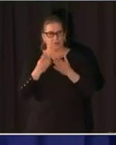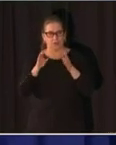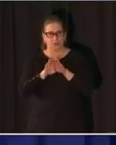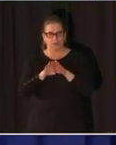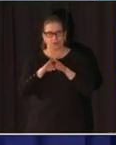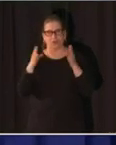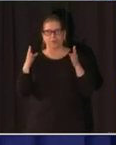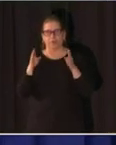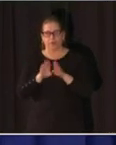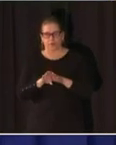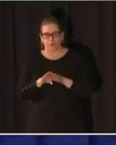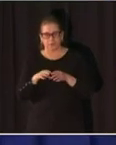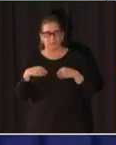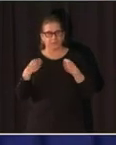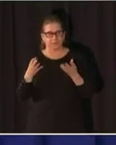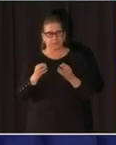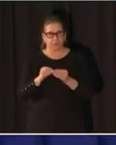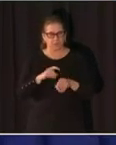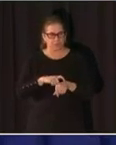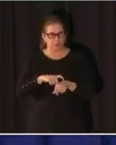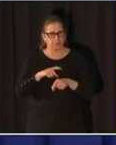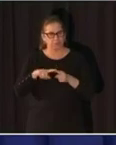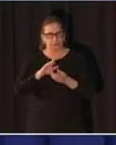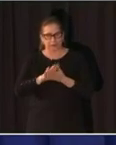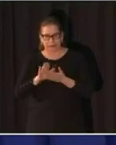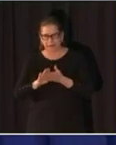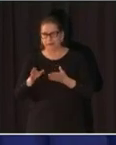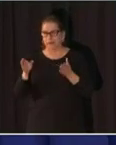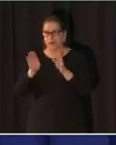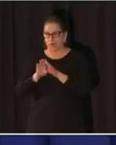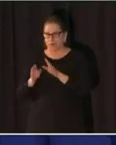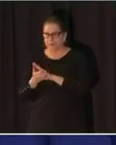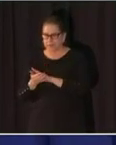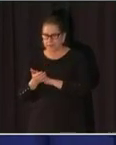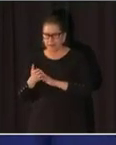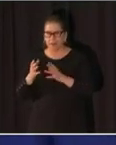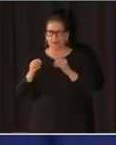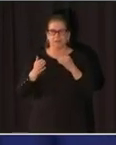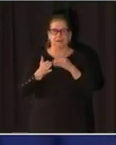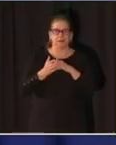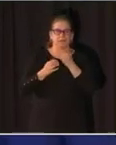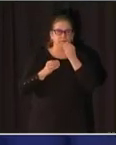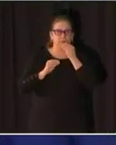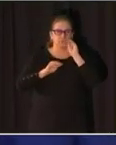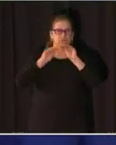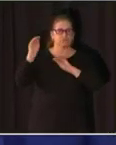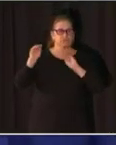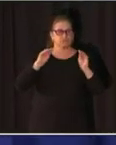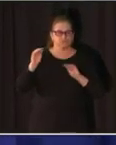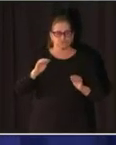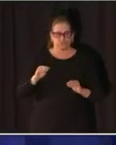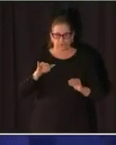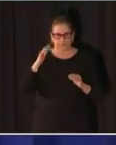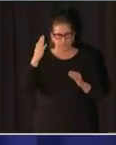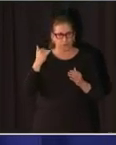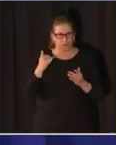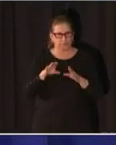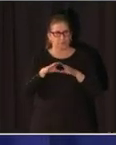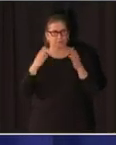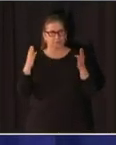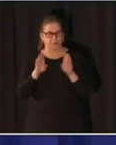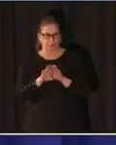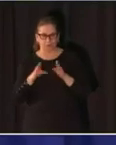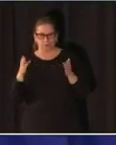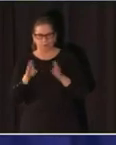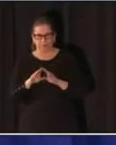cleaning and stocking. So that has been ongoing for many weeks. So you're satisfied that the